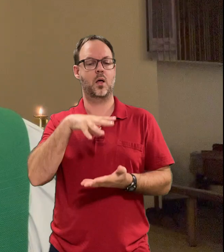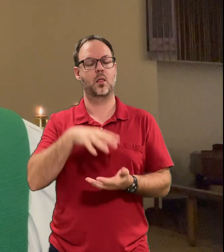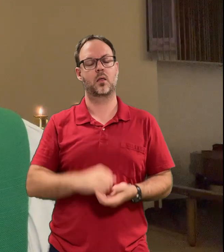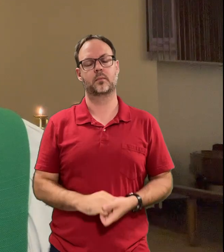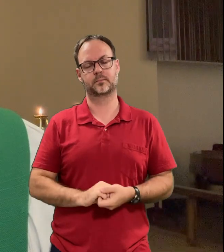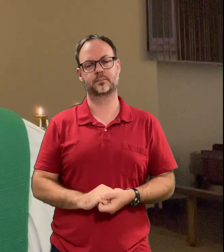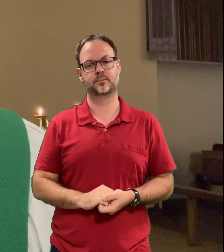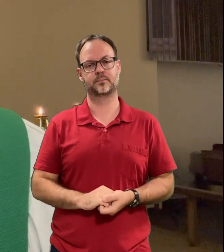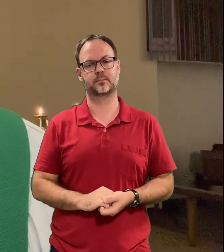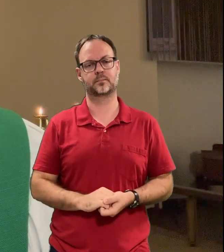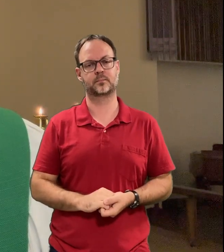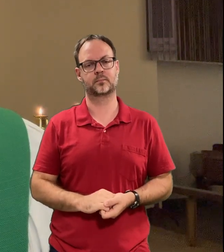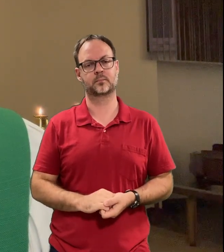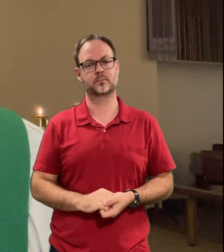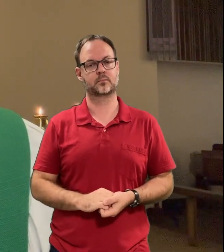for me.